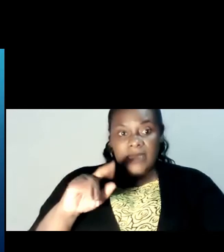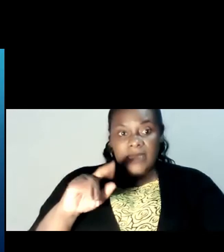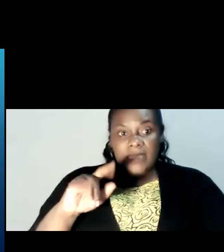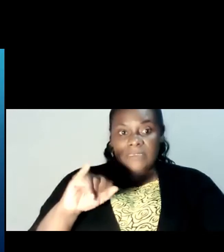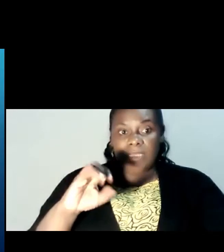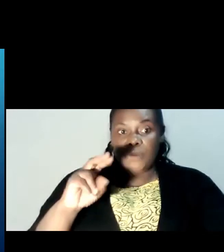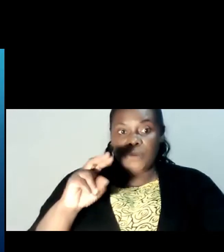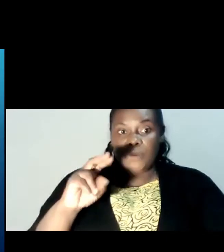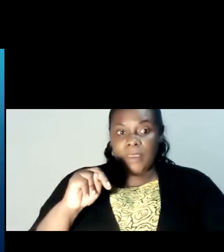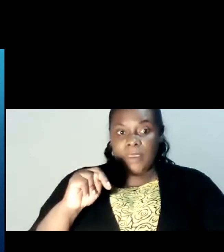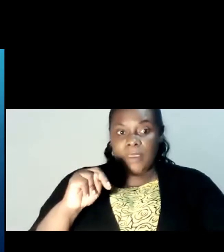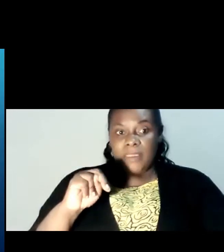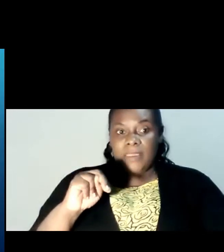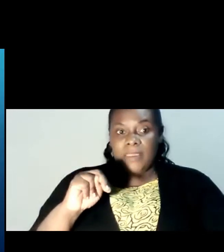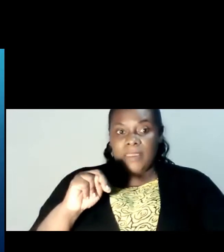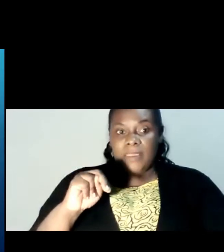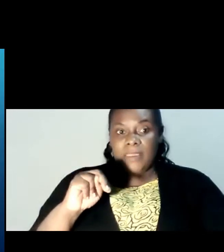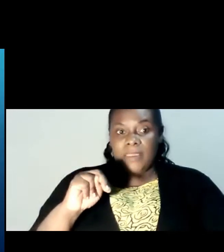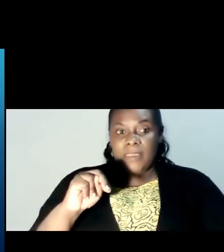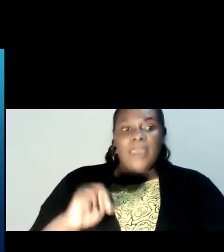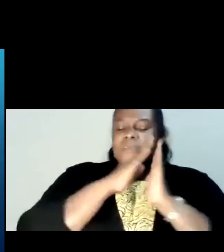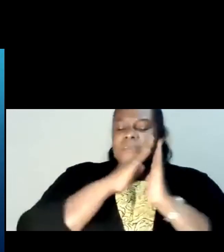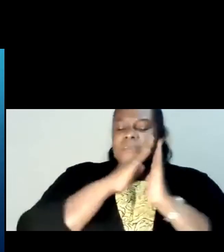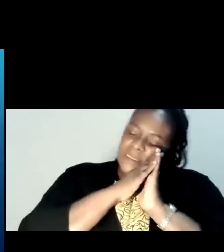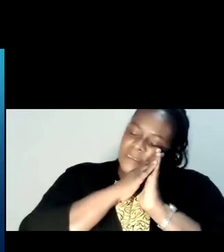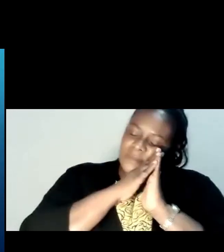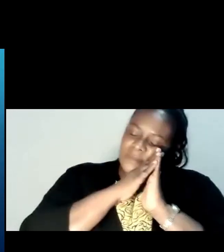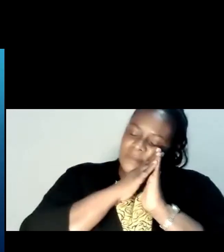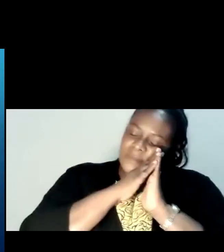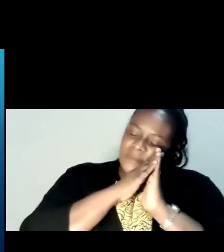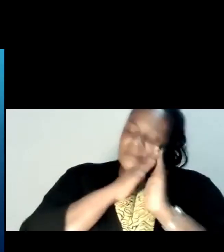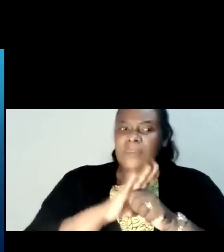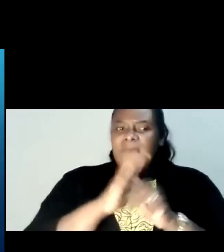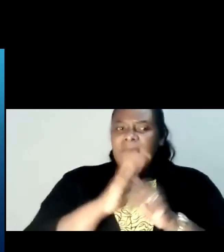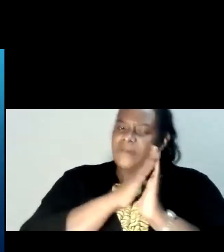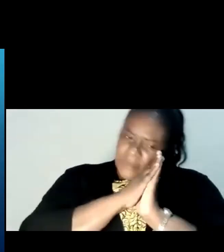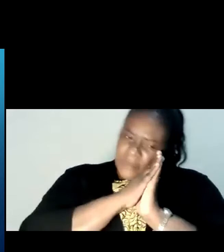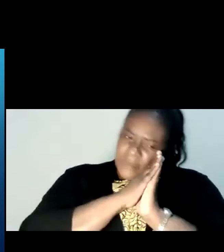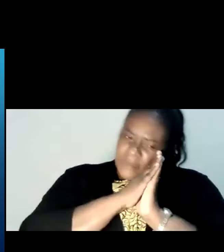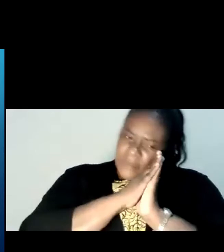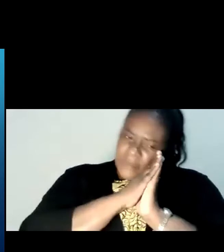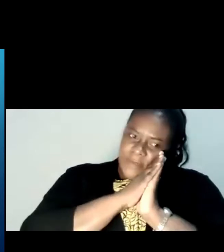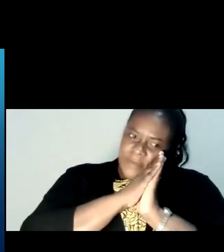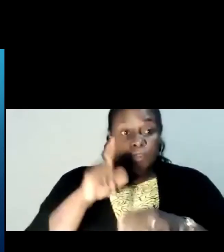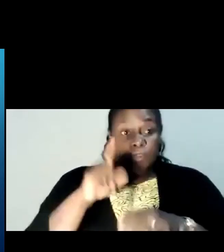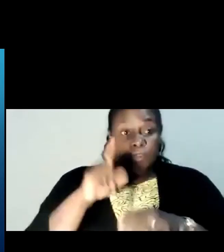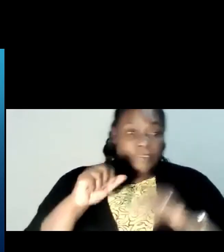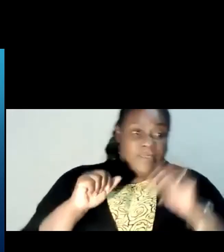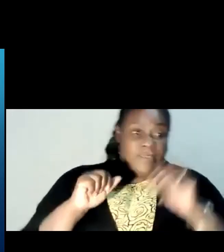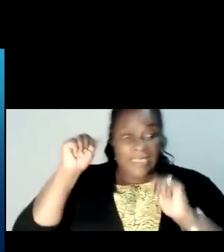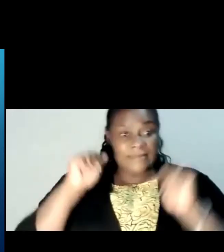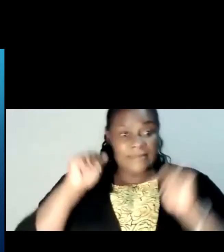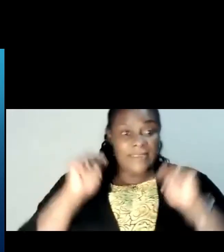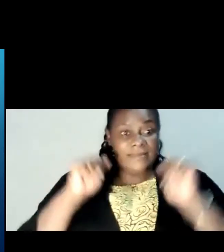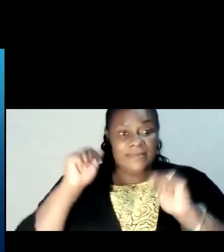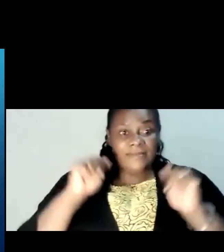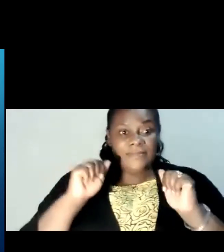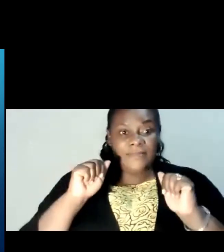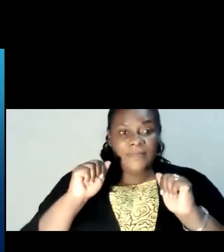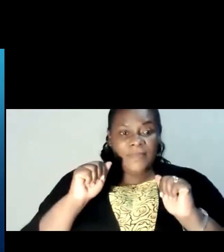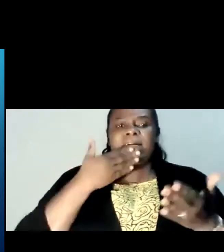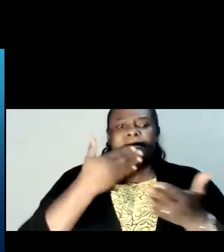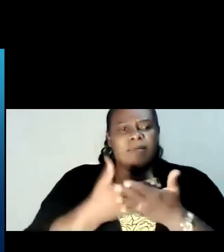get enough exercise, regular exercise. Practice good hygiene. Practice safe